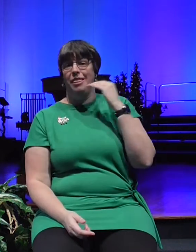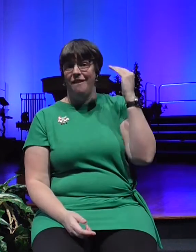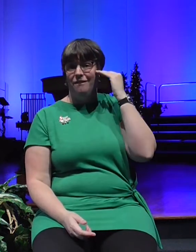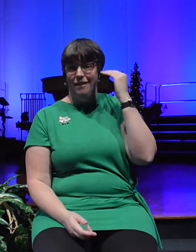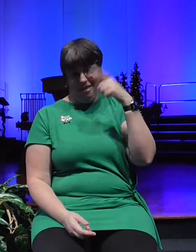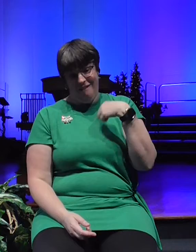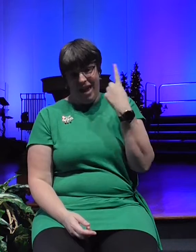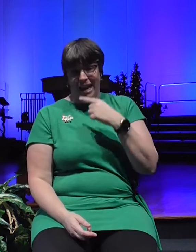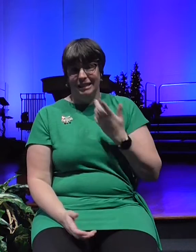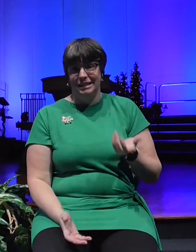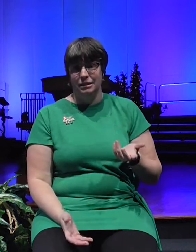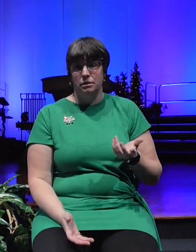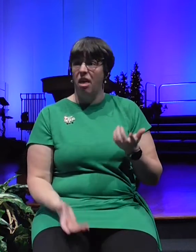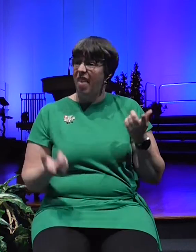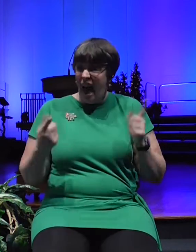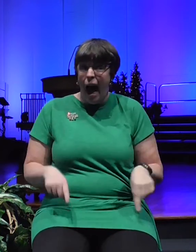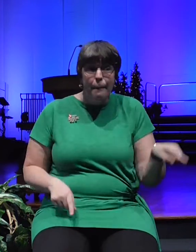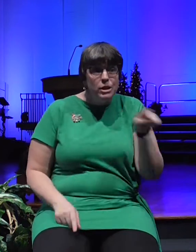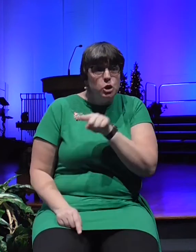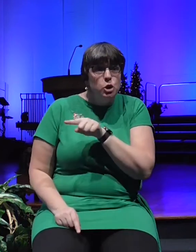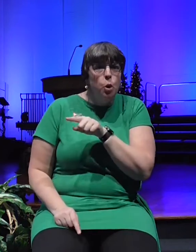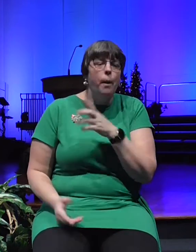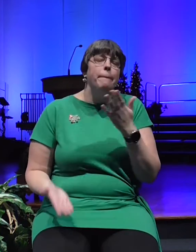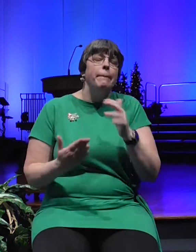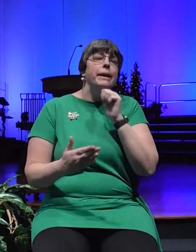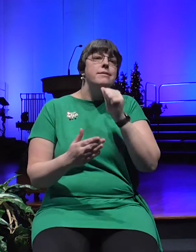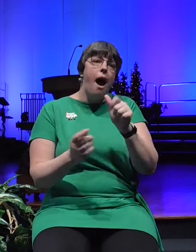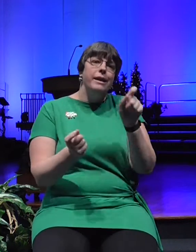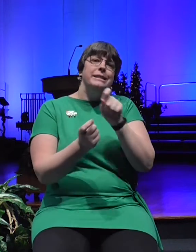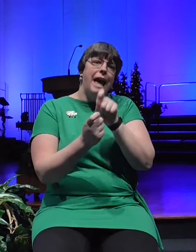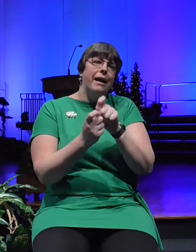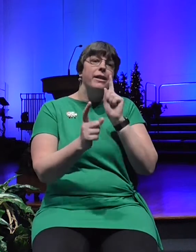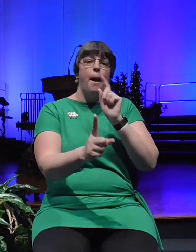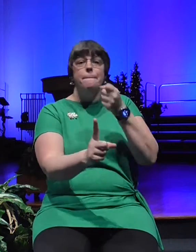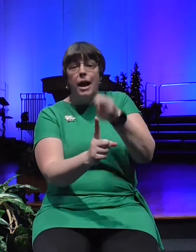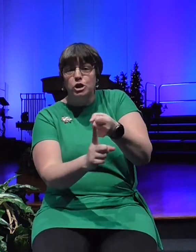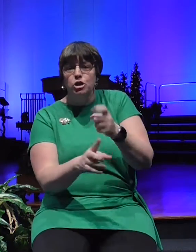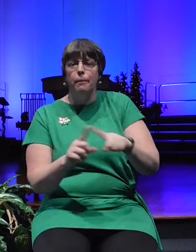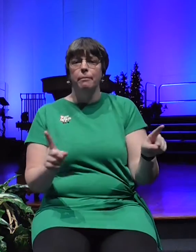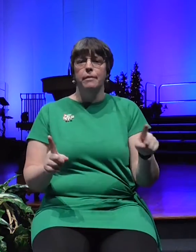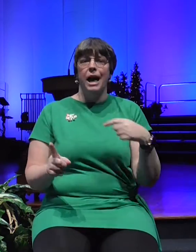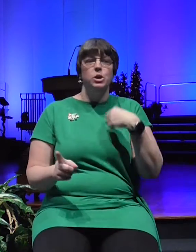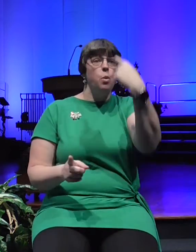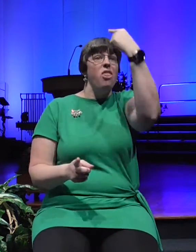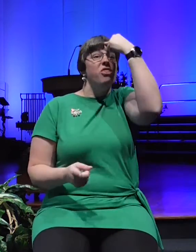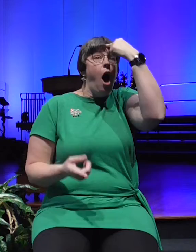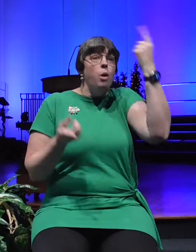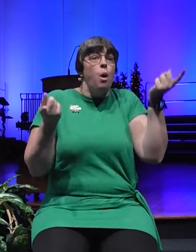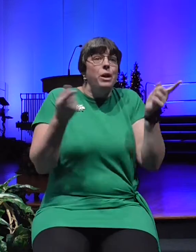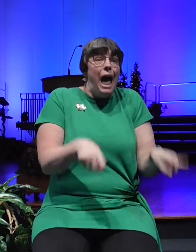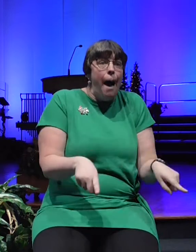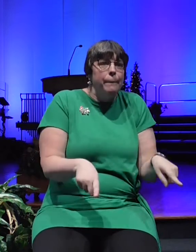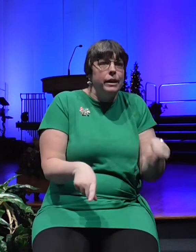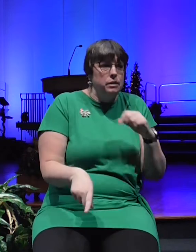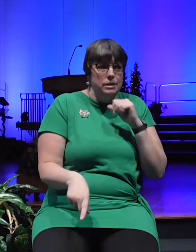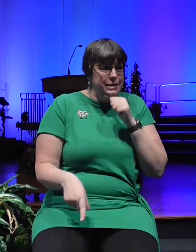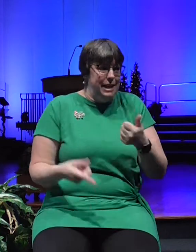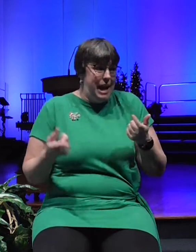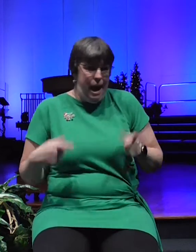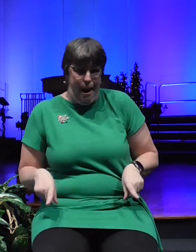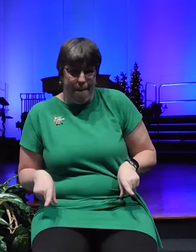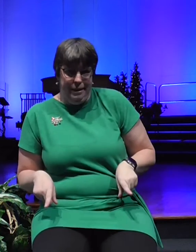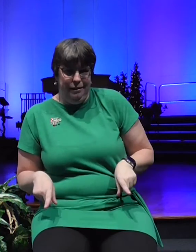Has that ever happened to you? Maybe you didn't get punched in the face, but maybe what you thought was going to happen didn't quite happen. And it's a